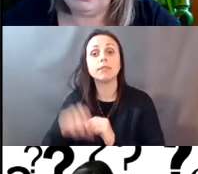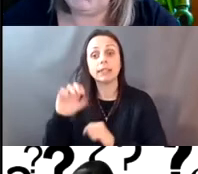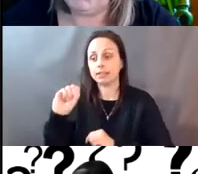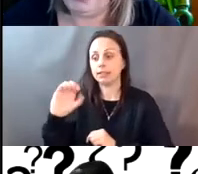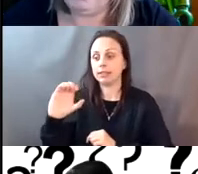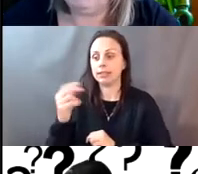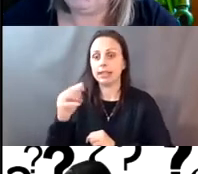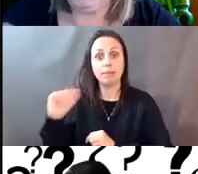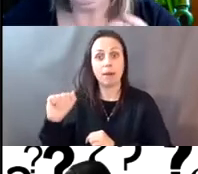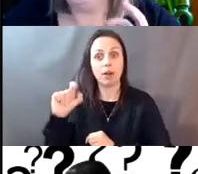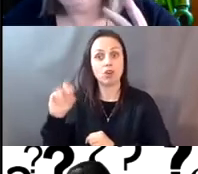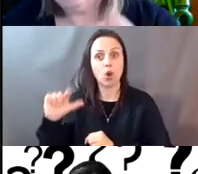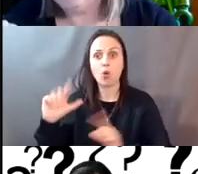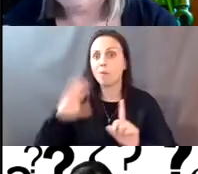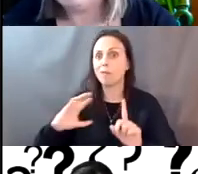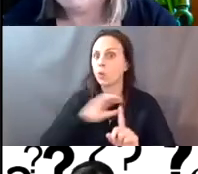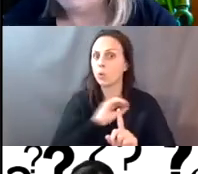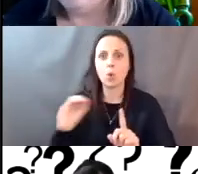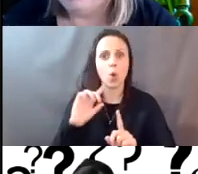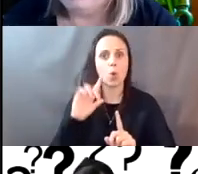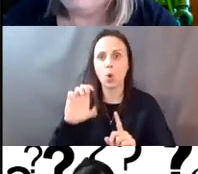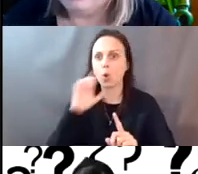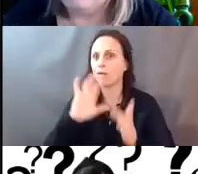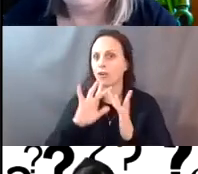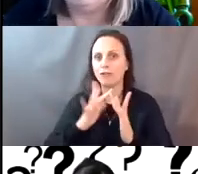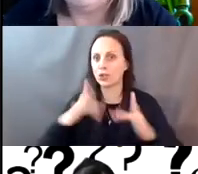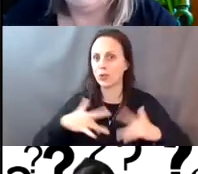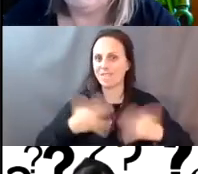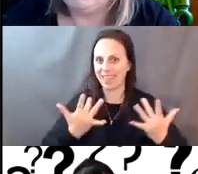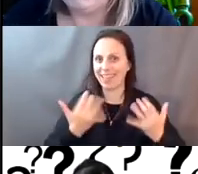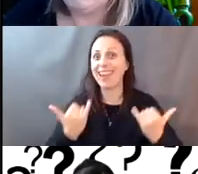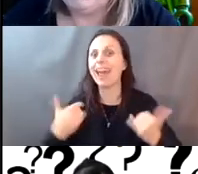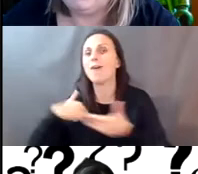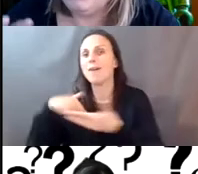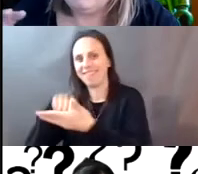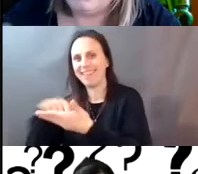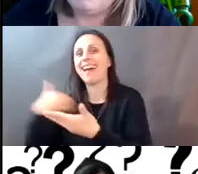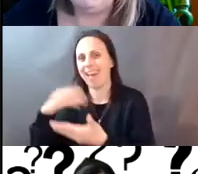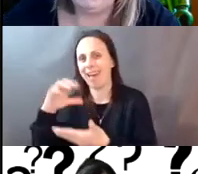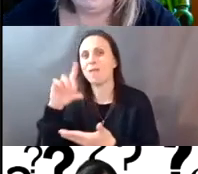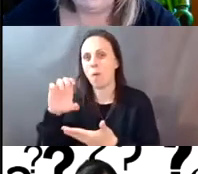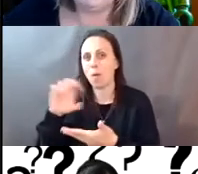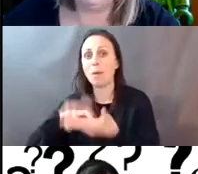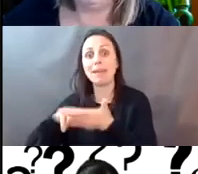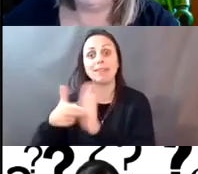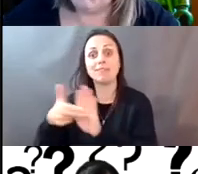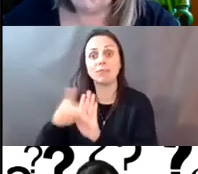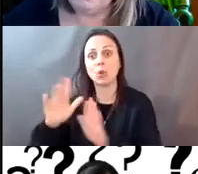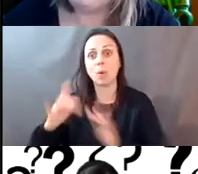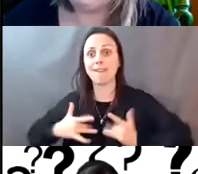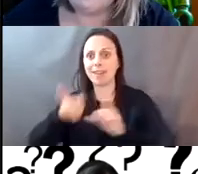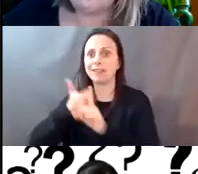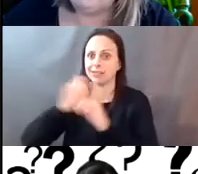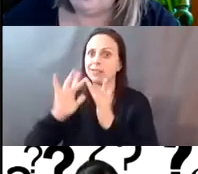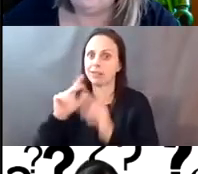they didn't used to have the code for virtual events, and now you do. So you can actually tag your event as virtual,